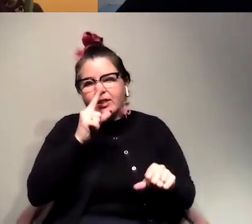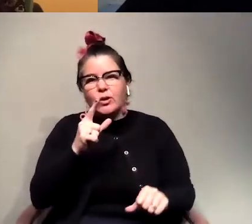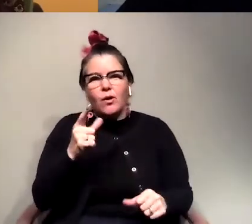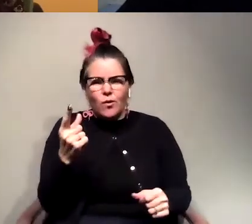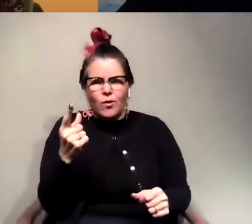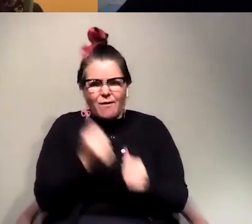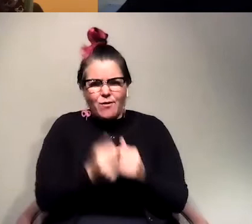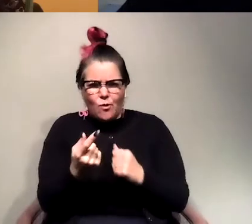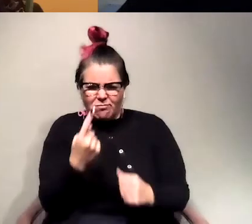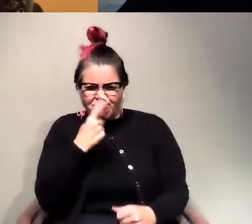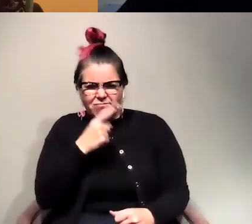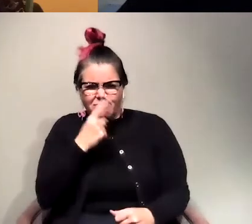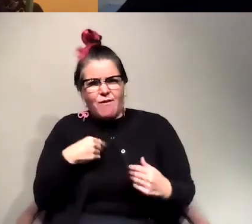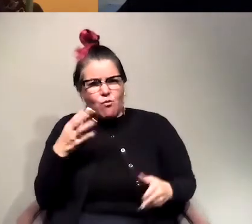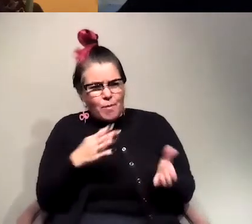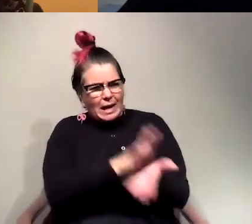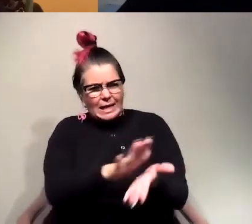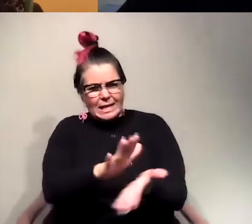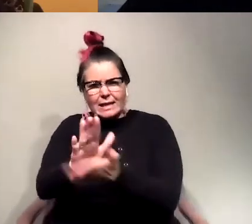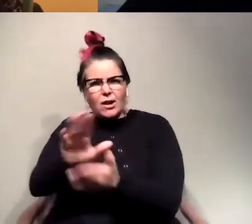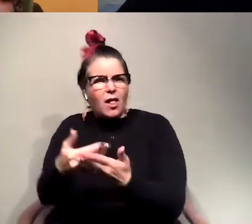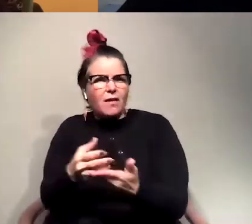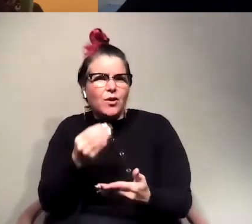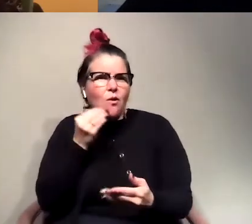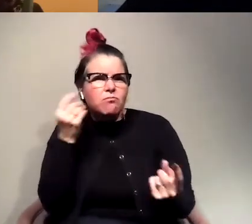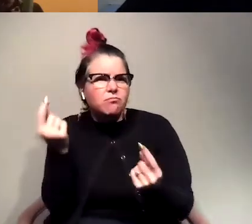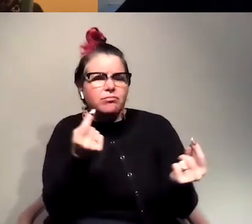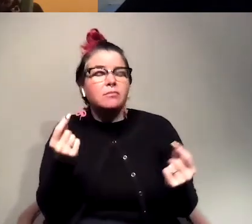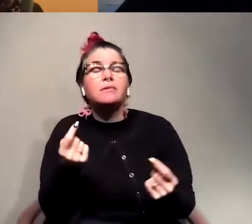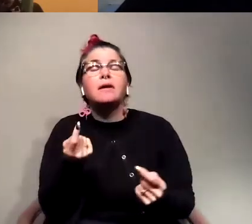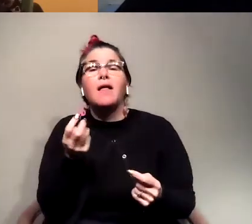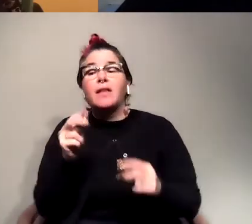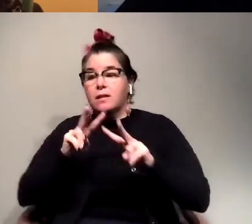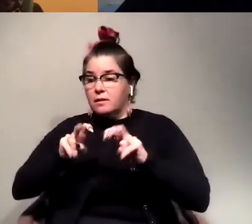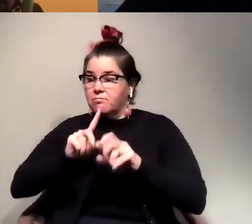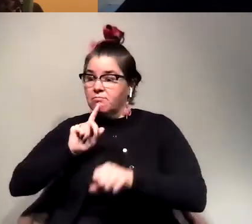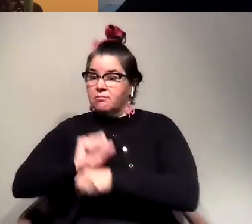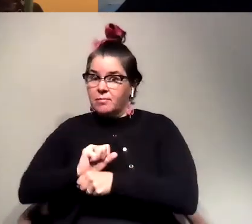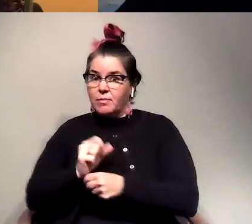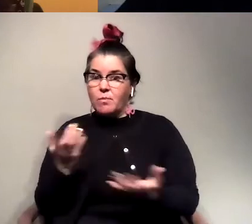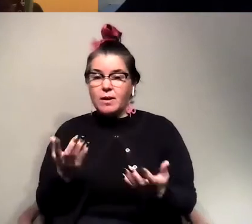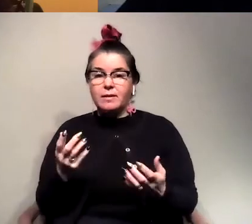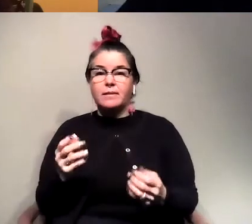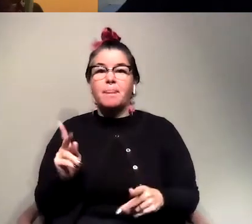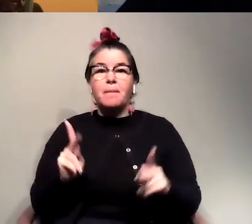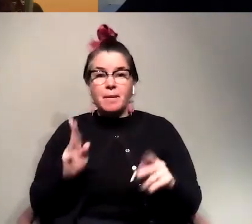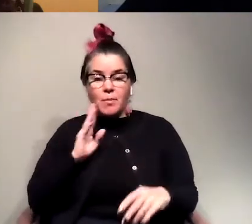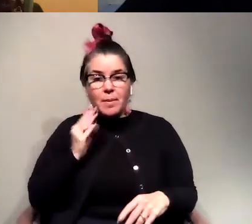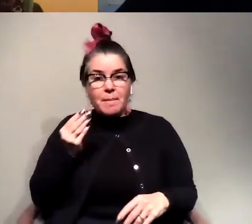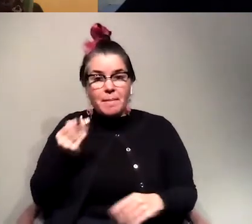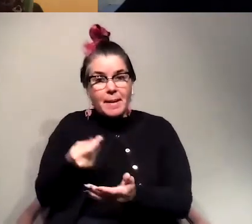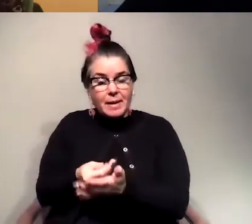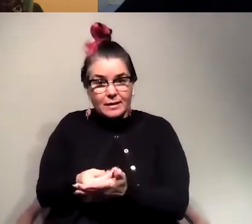a robot to do all of your household chores? Right. But then you look at the reality, like, there's lots of people who would pay money to have a